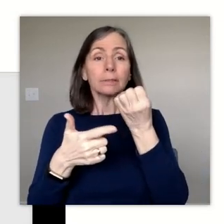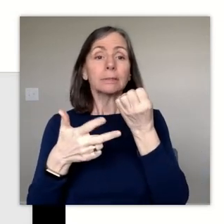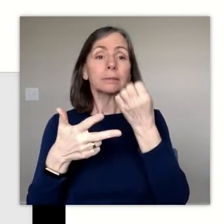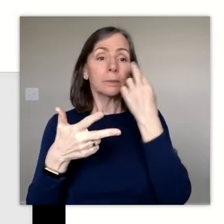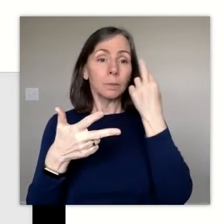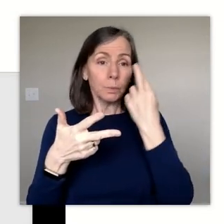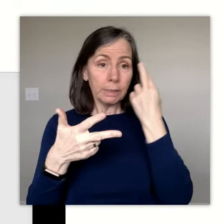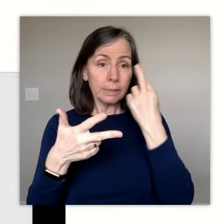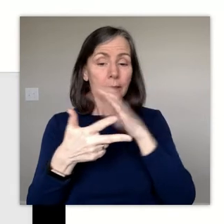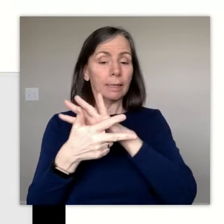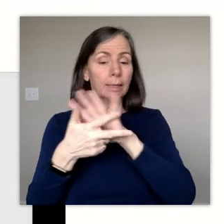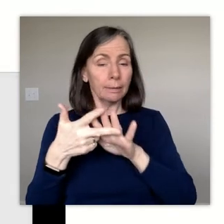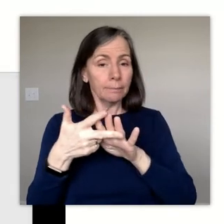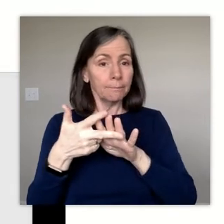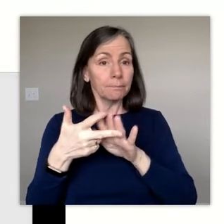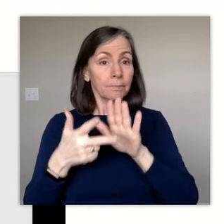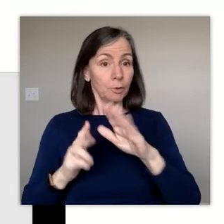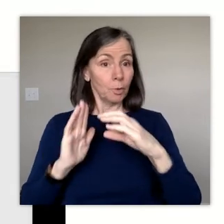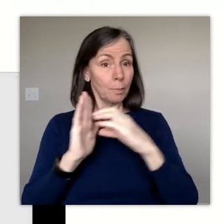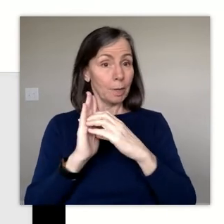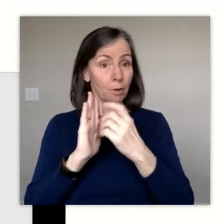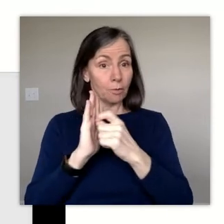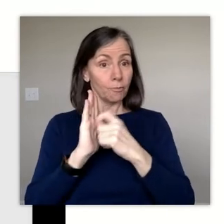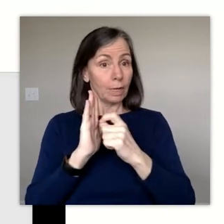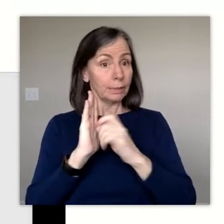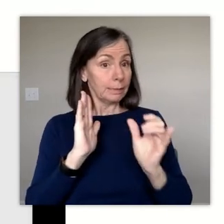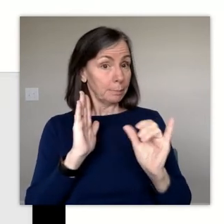with something like that, I will be very happy.